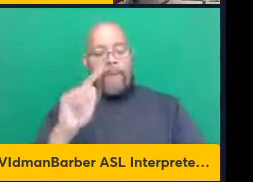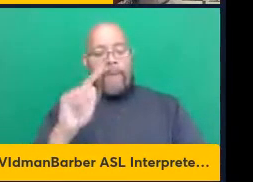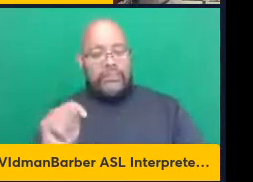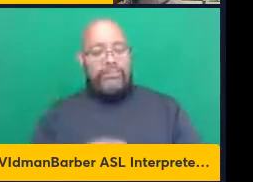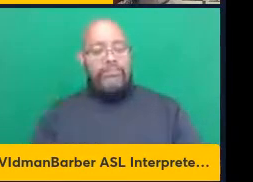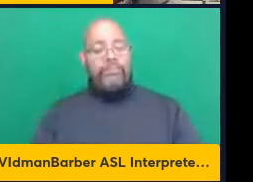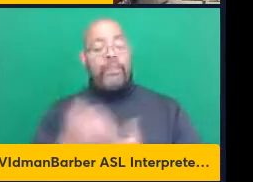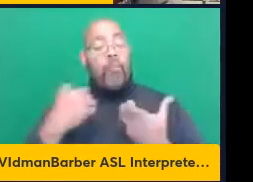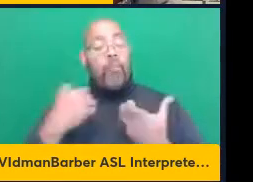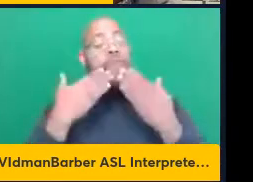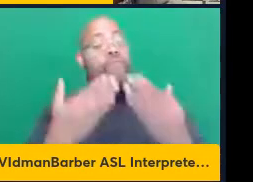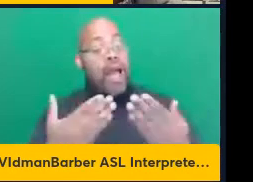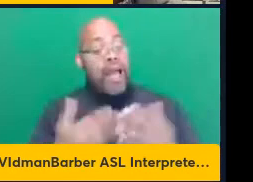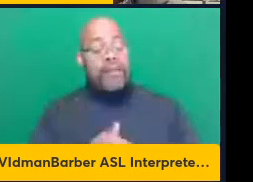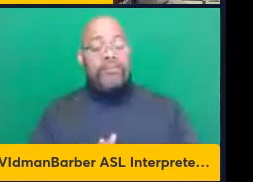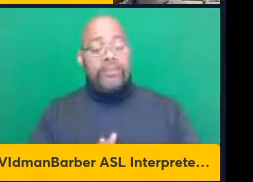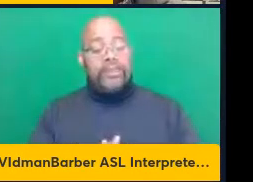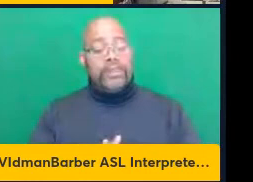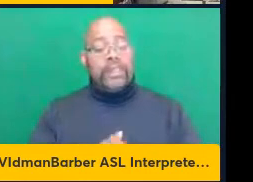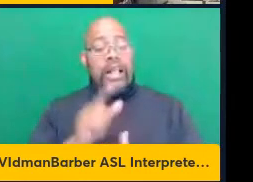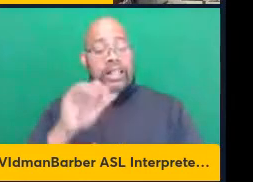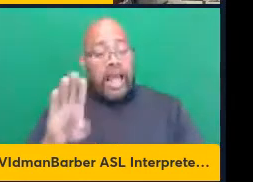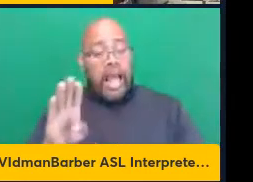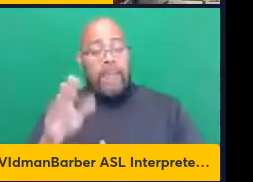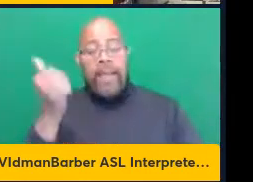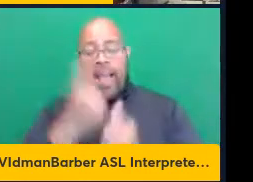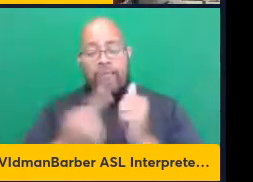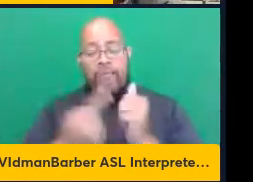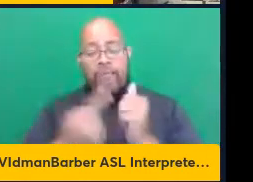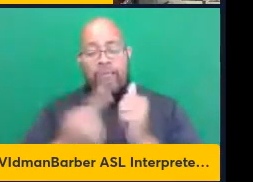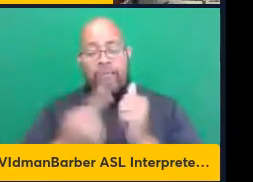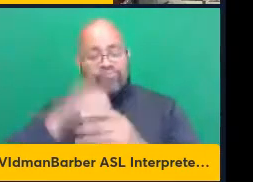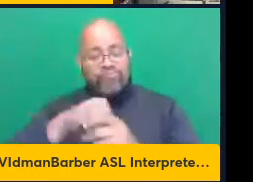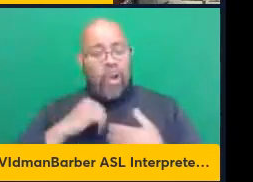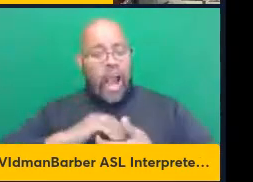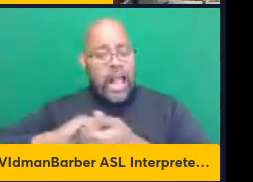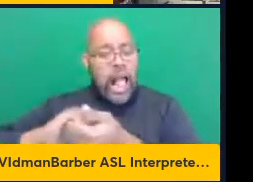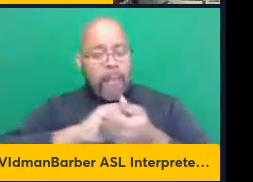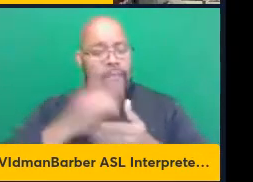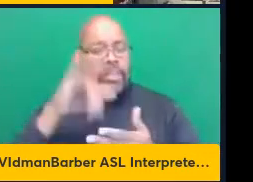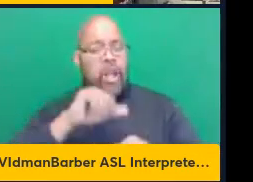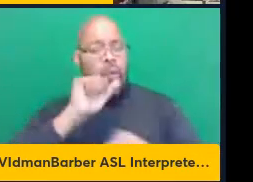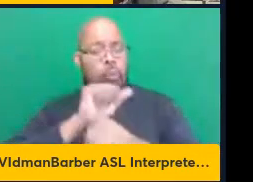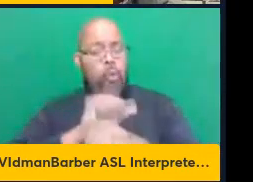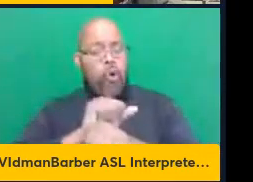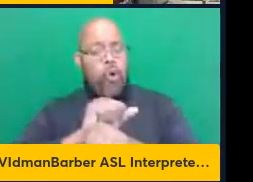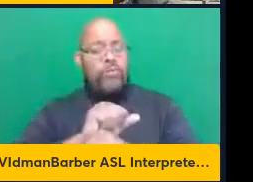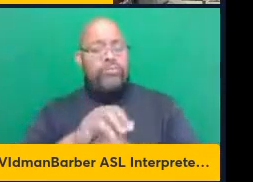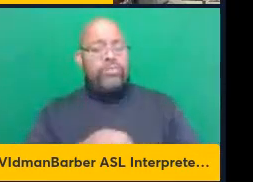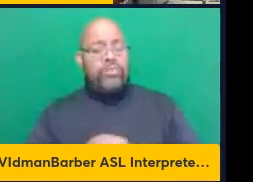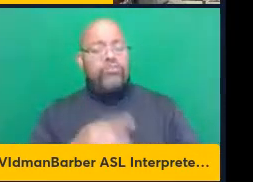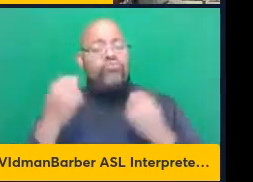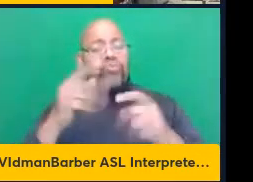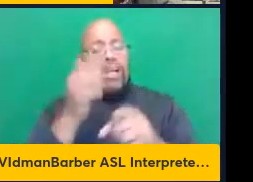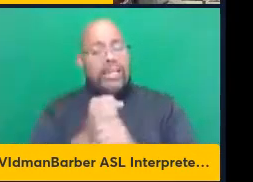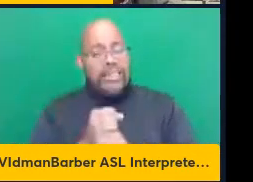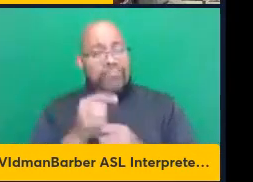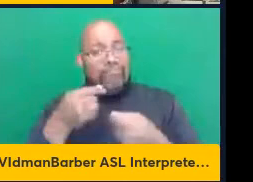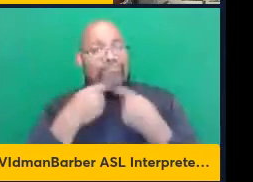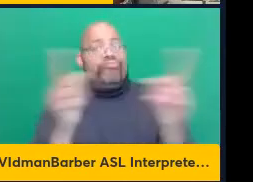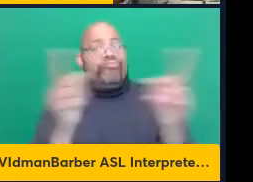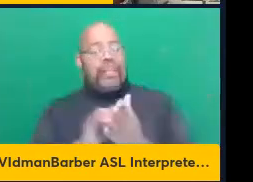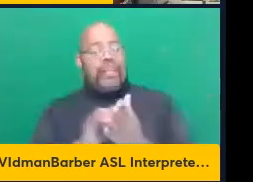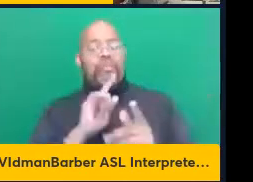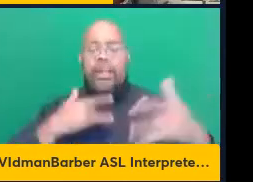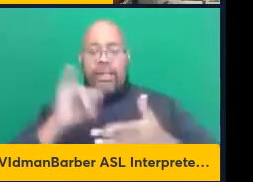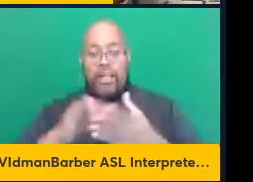to thank the Barker Lab and everyone, all of our collaborators for this work. We're still trying to get this out there, but we're really excited about the